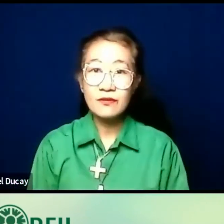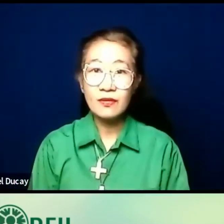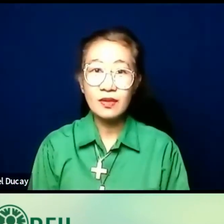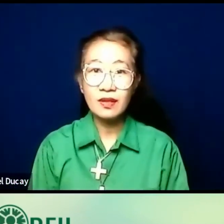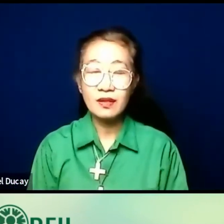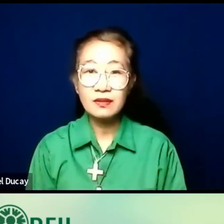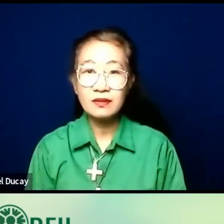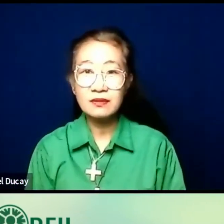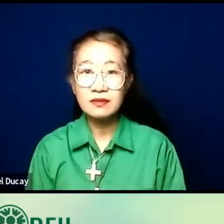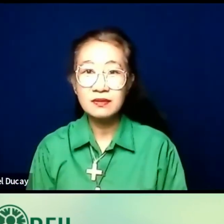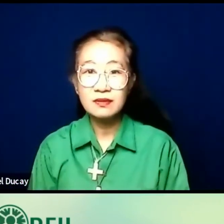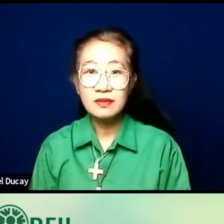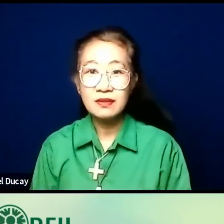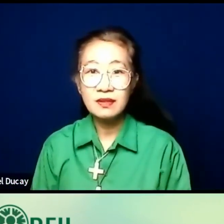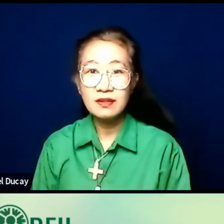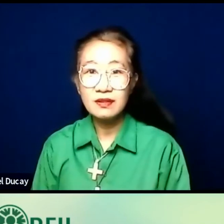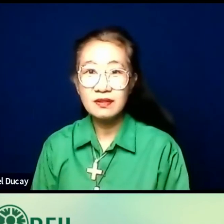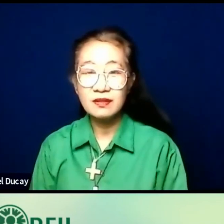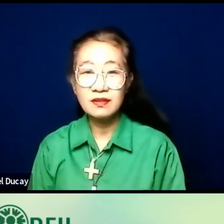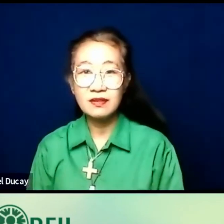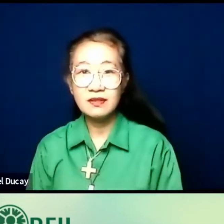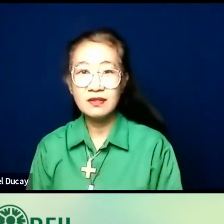Antayin natin si Teacher Mark.